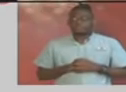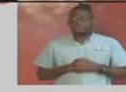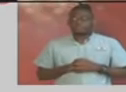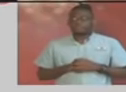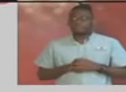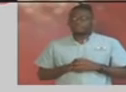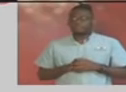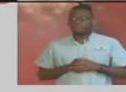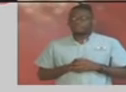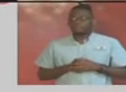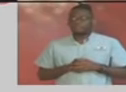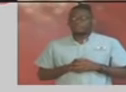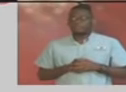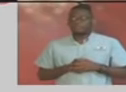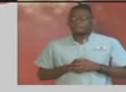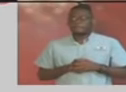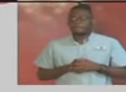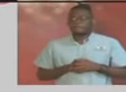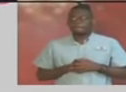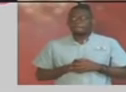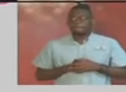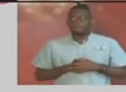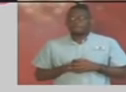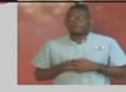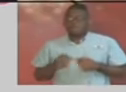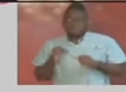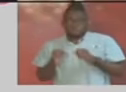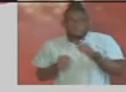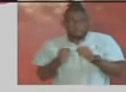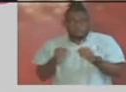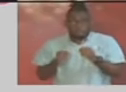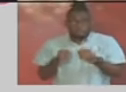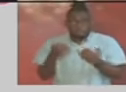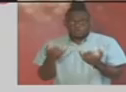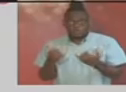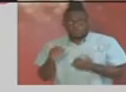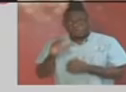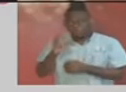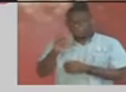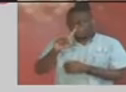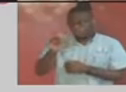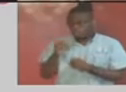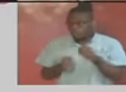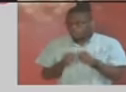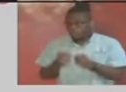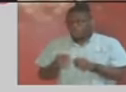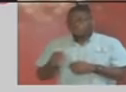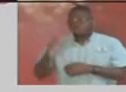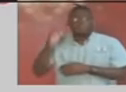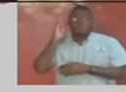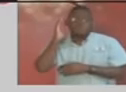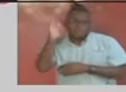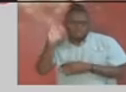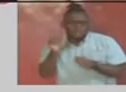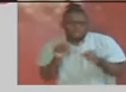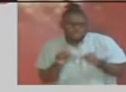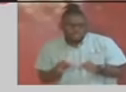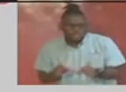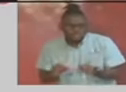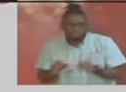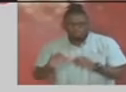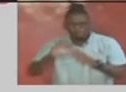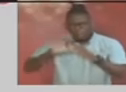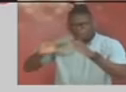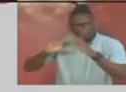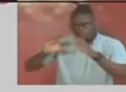WHO recommends. With regards to sporting, again, as the numbers we will continue to make our recommendations from time to time